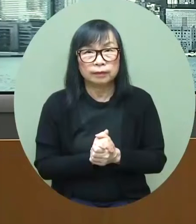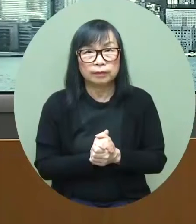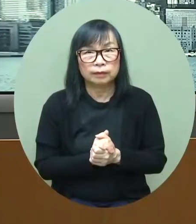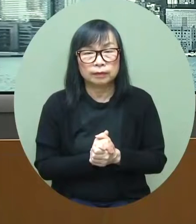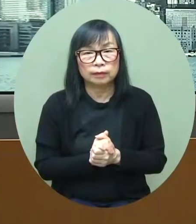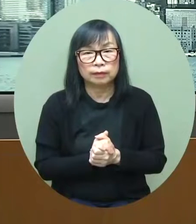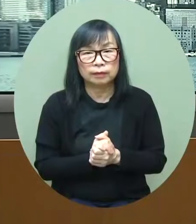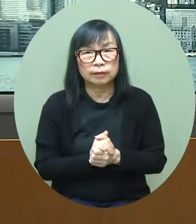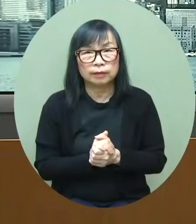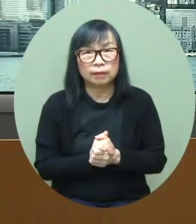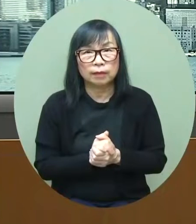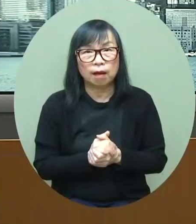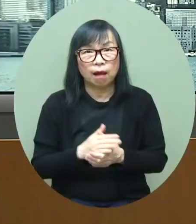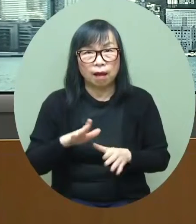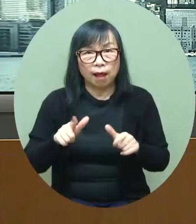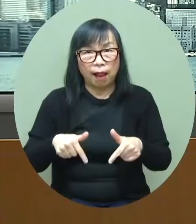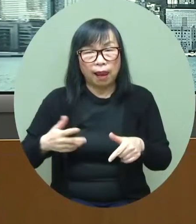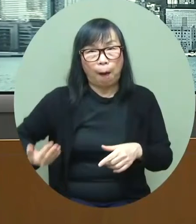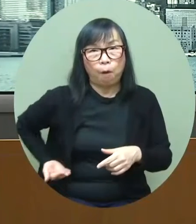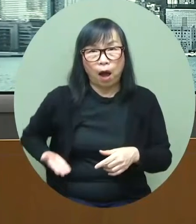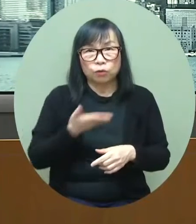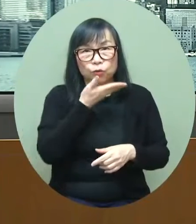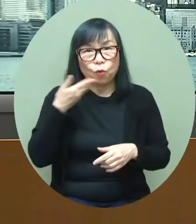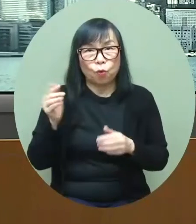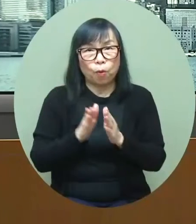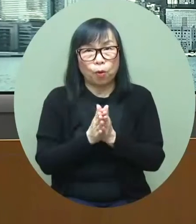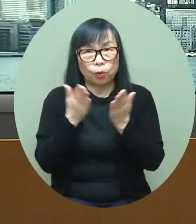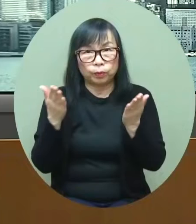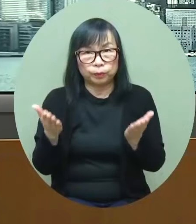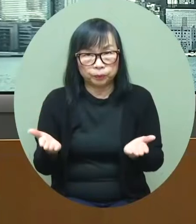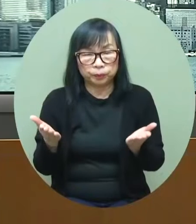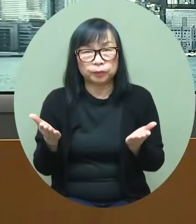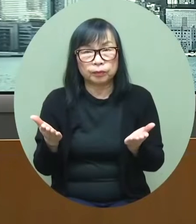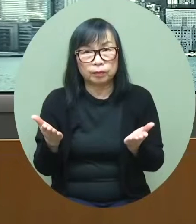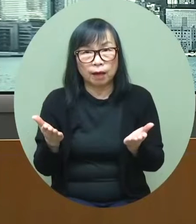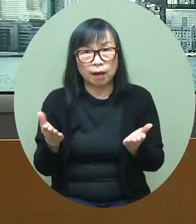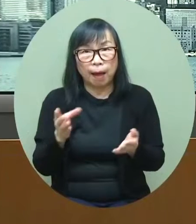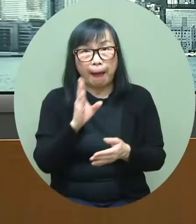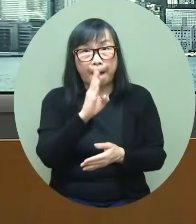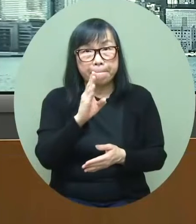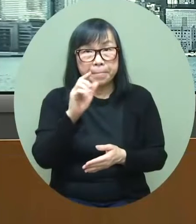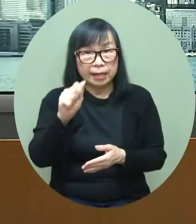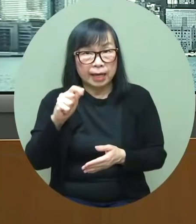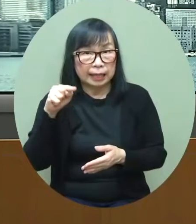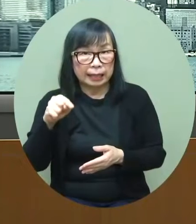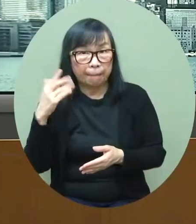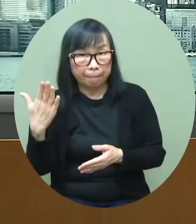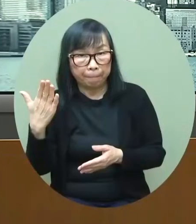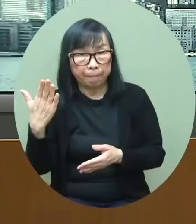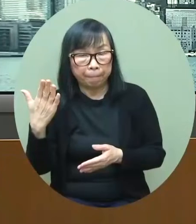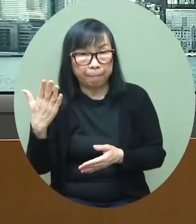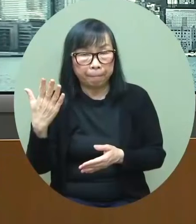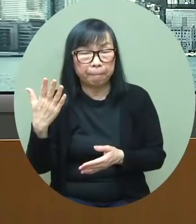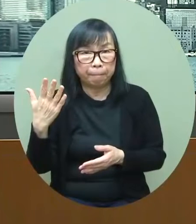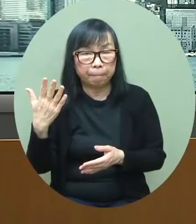Good afternoon from SCMP News. May I ask, has the BA.5 Omicron patient in Regalar Sky City been